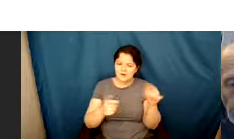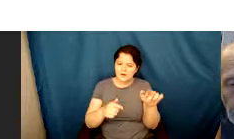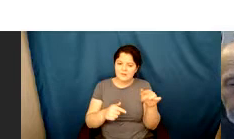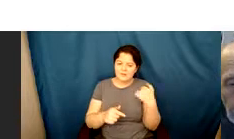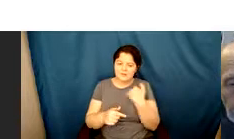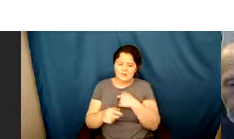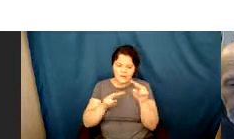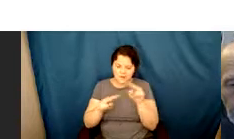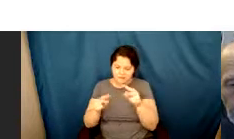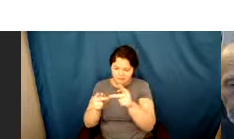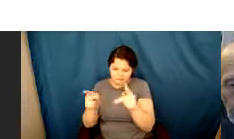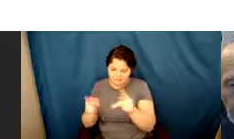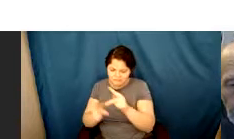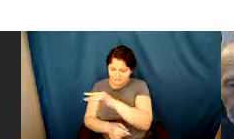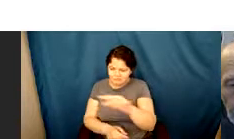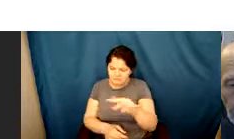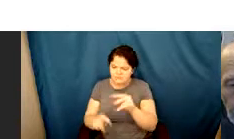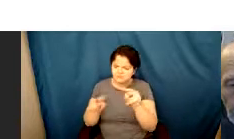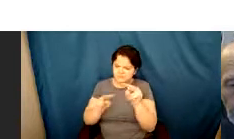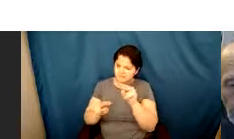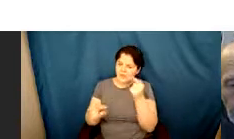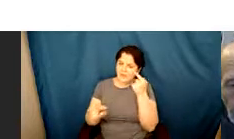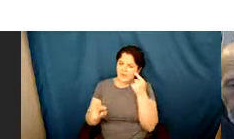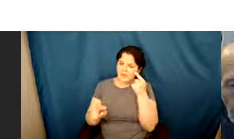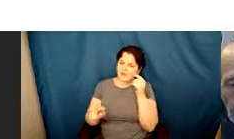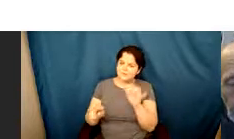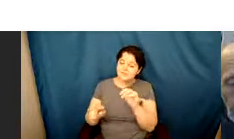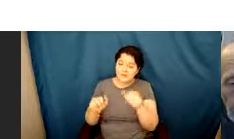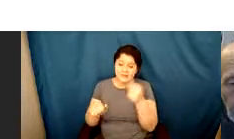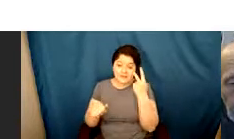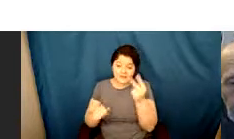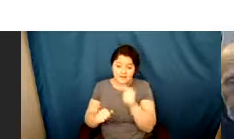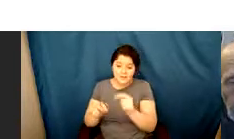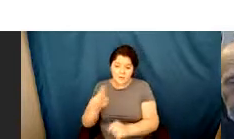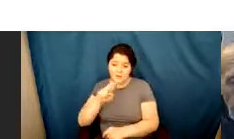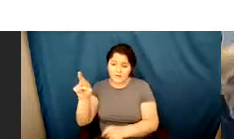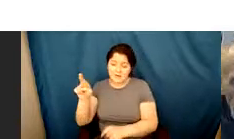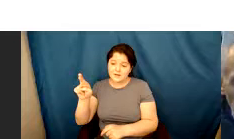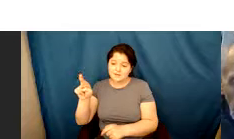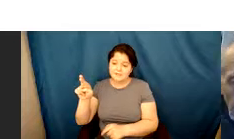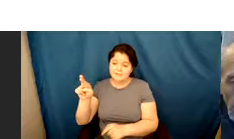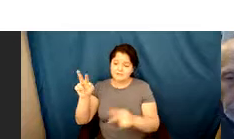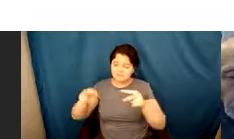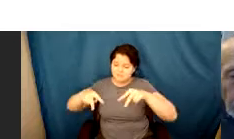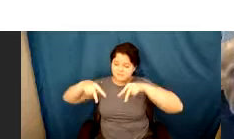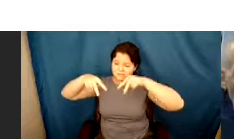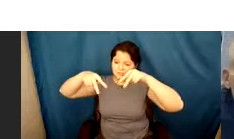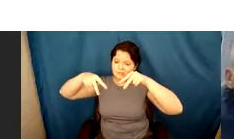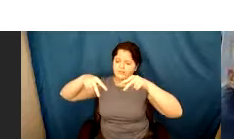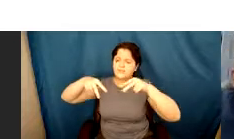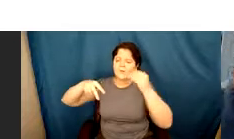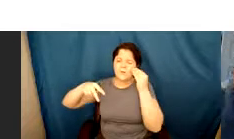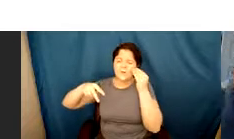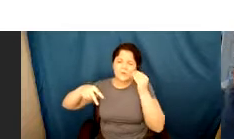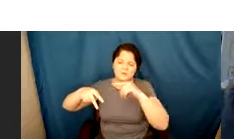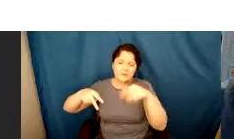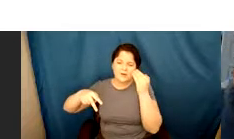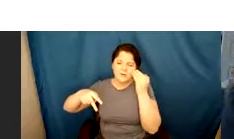station area and we thought about, you can see on the right-hand side, the aerial view. I'm sure you're all familiar with the area, but this is a